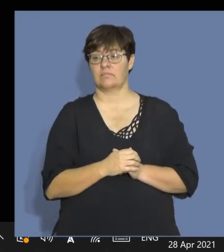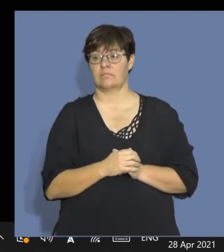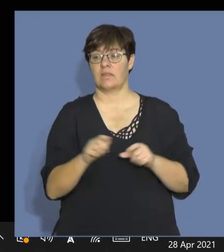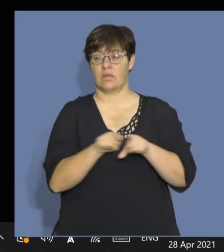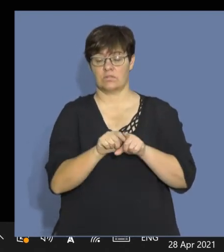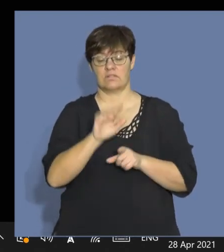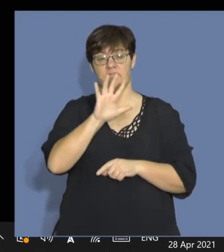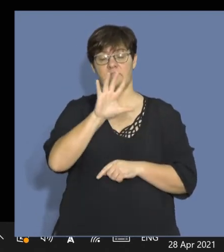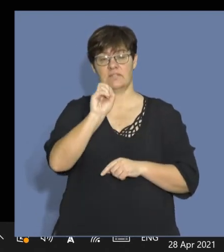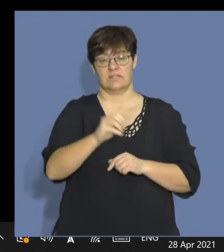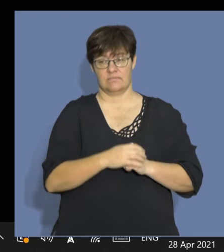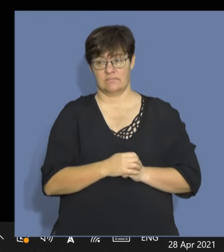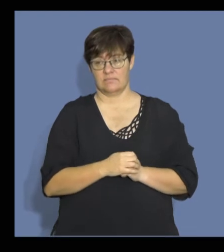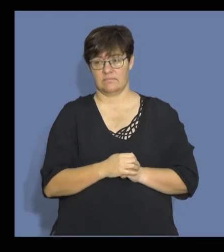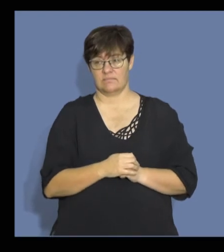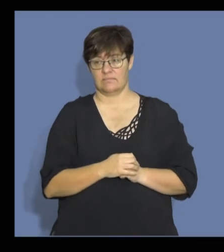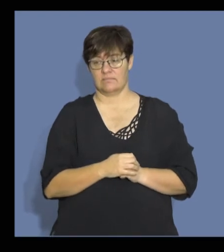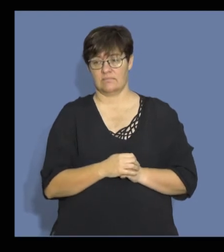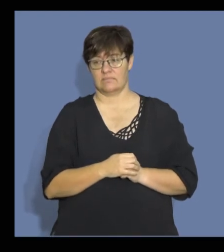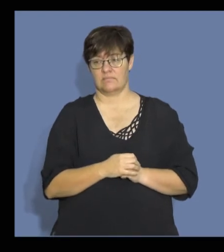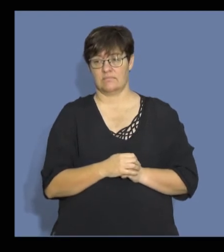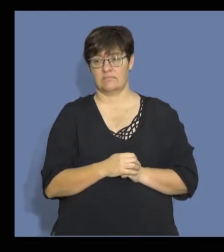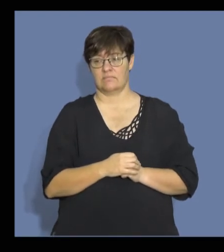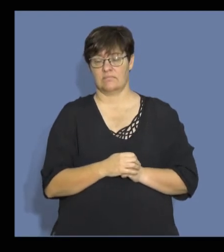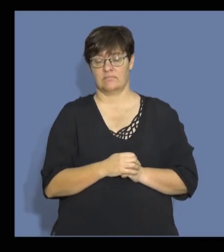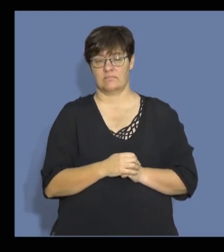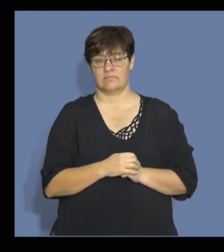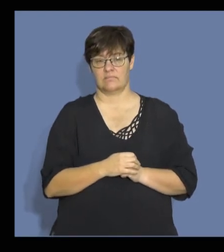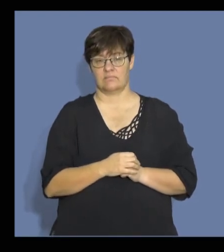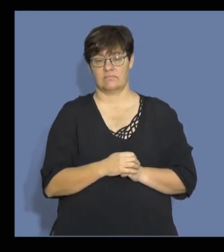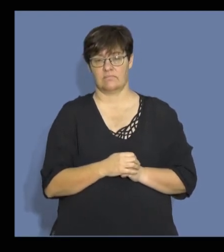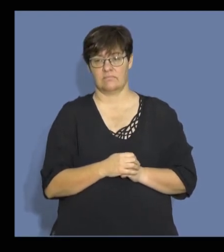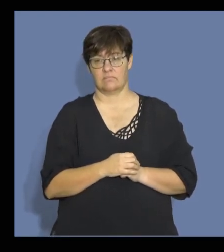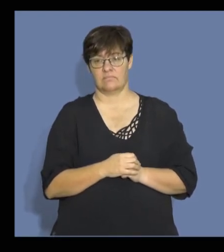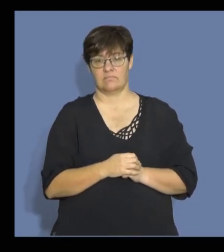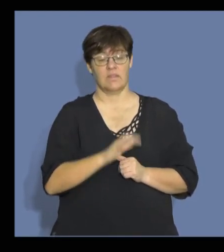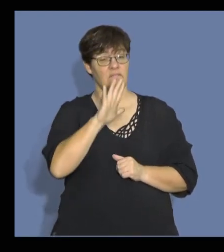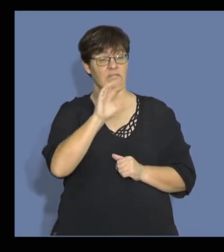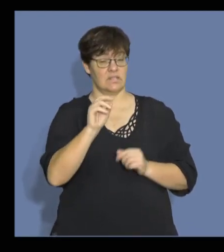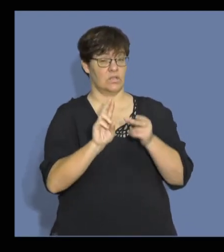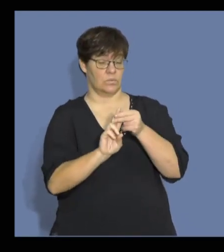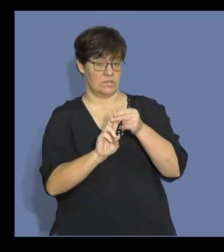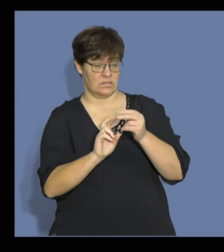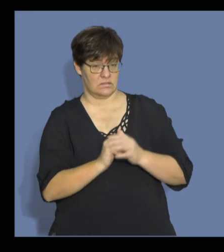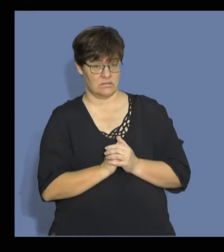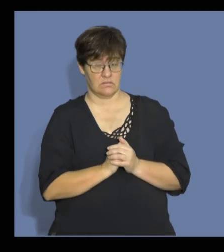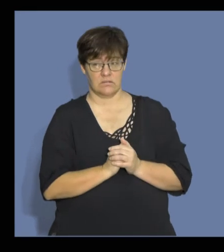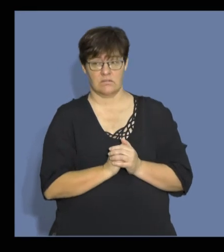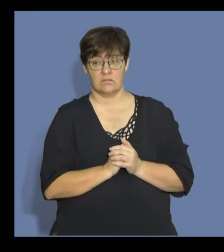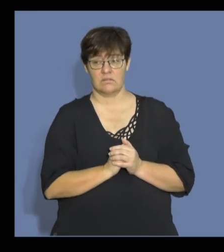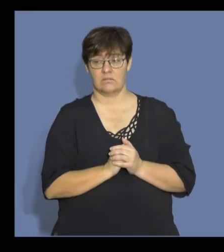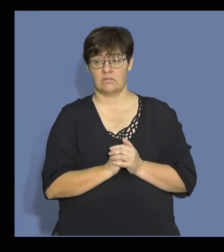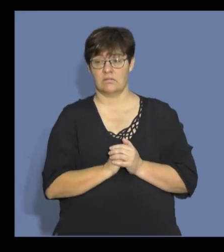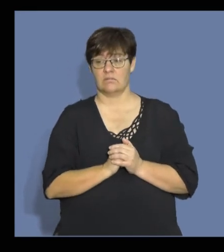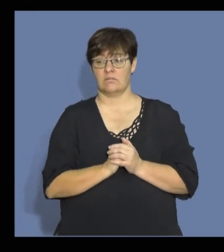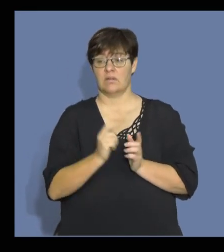squared. And what I get is, what I get is 50 units. Now,